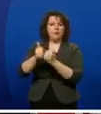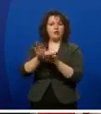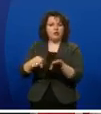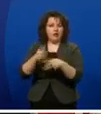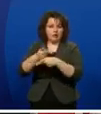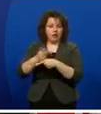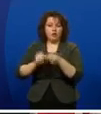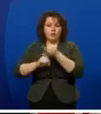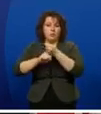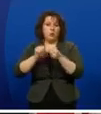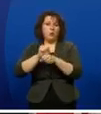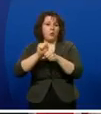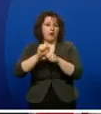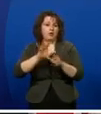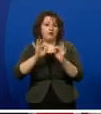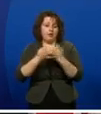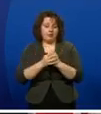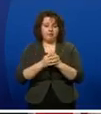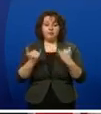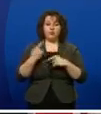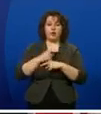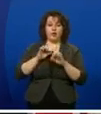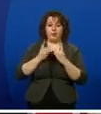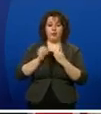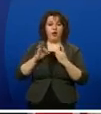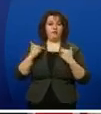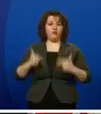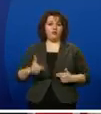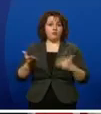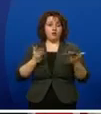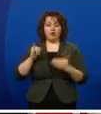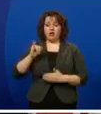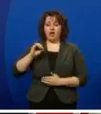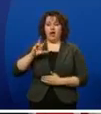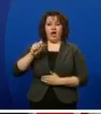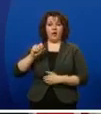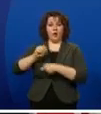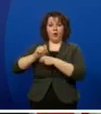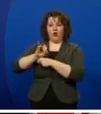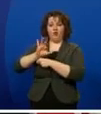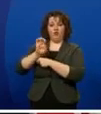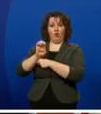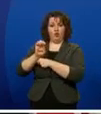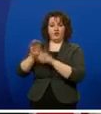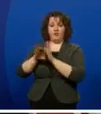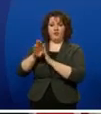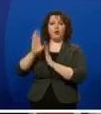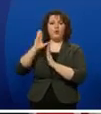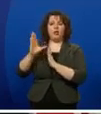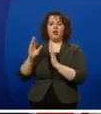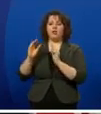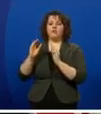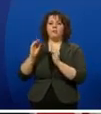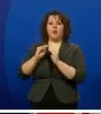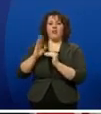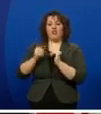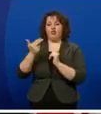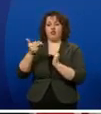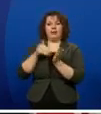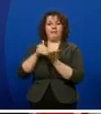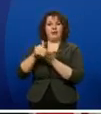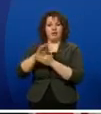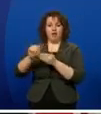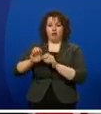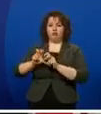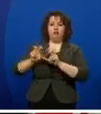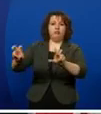families. Today, the Department of Human Services and Iowa Workforce Development will award more than $13 million to